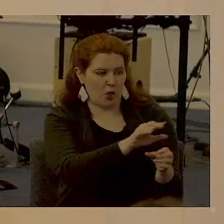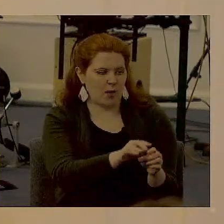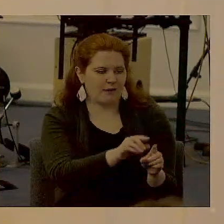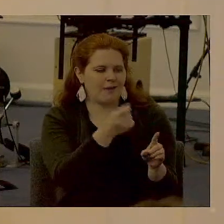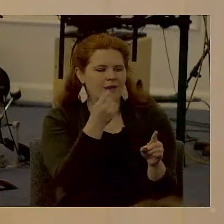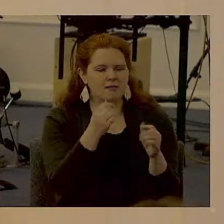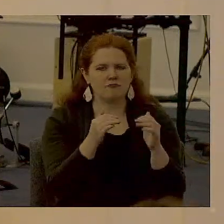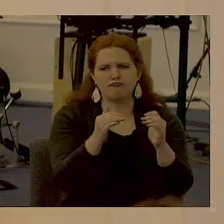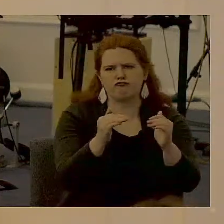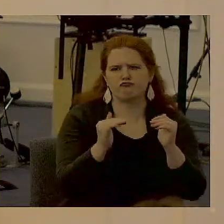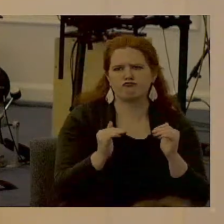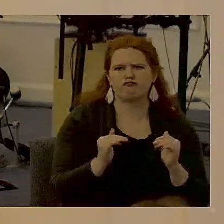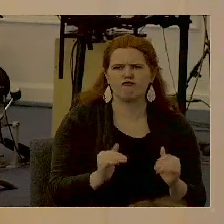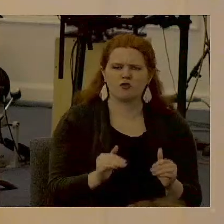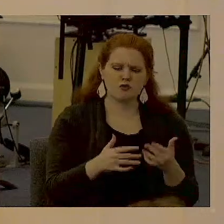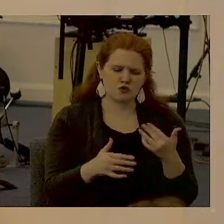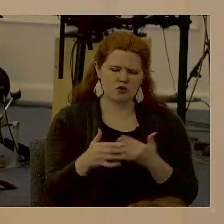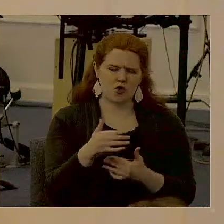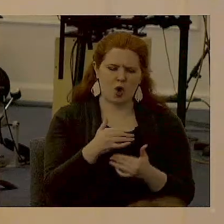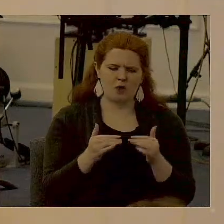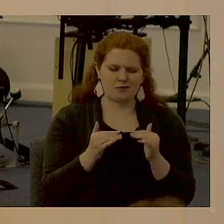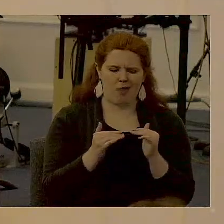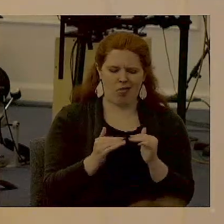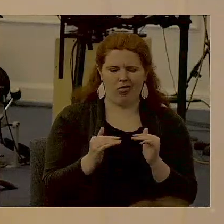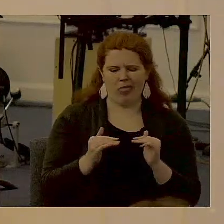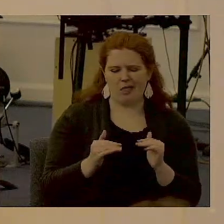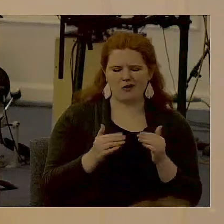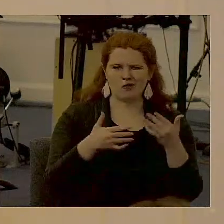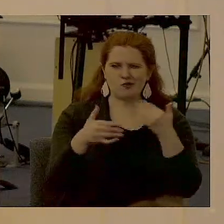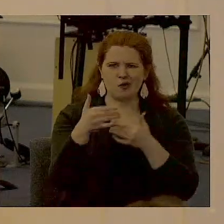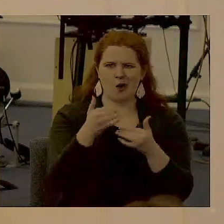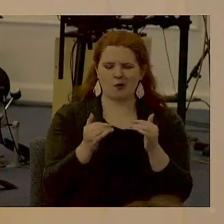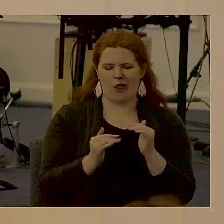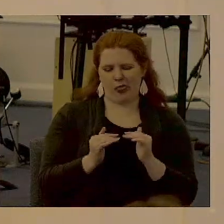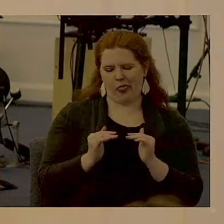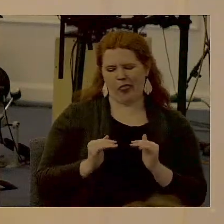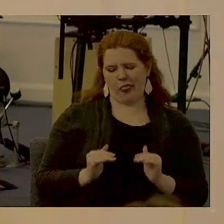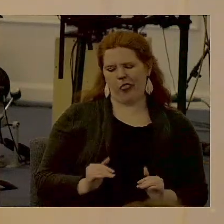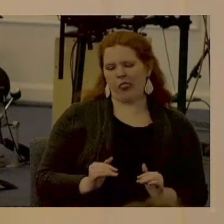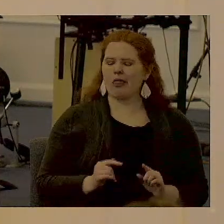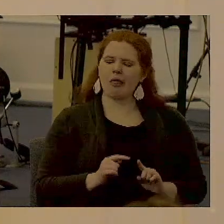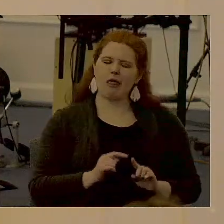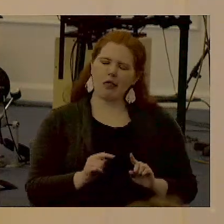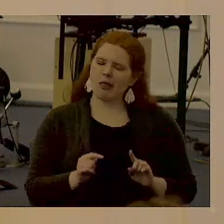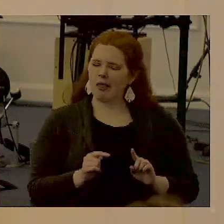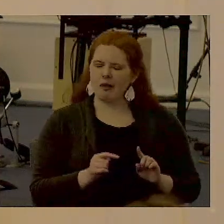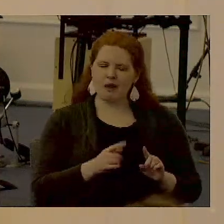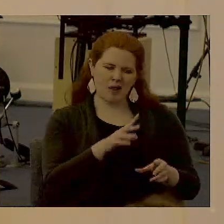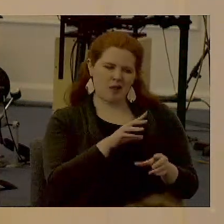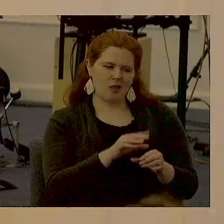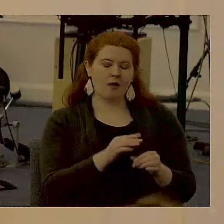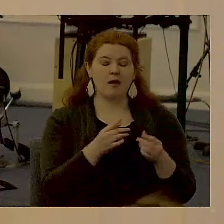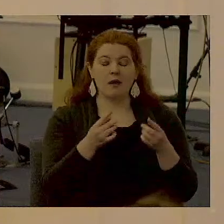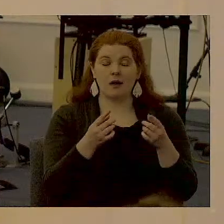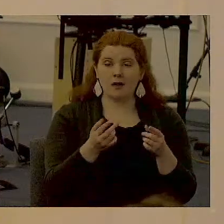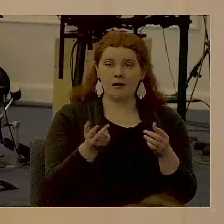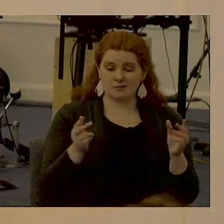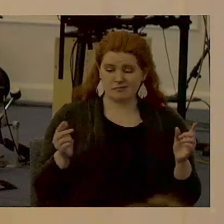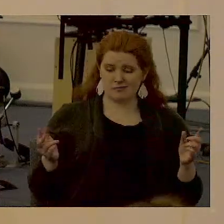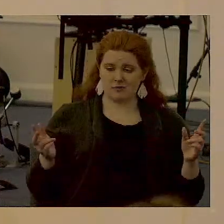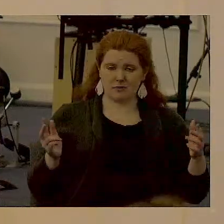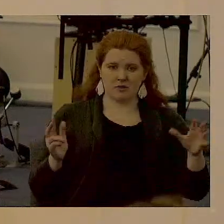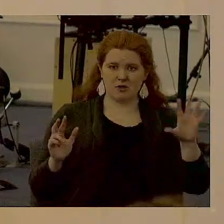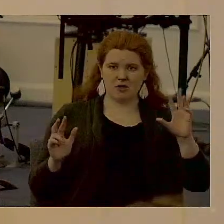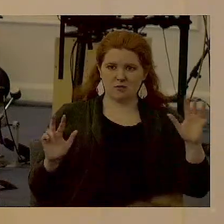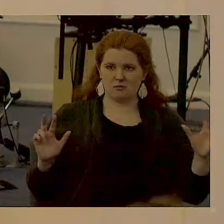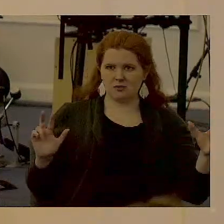the lowest kind of social pocket in Jewish society. And now, when you take them both together,